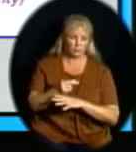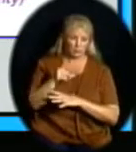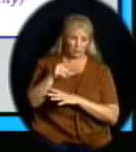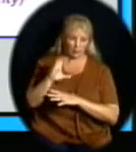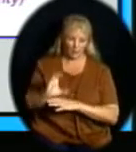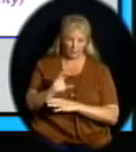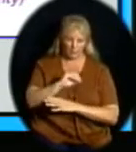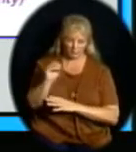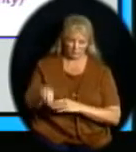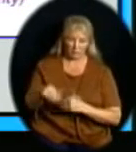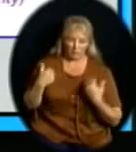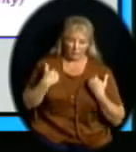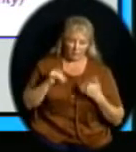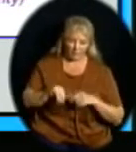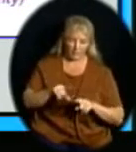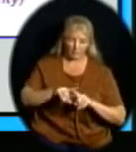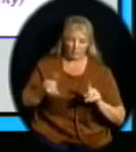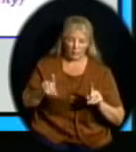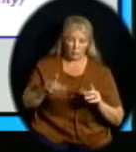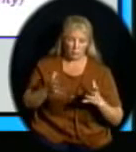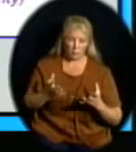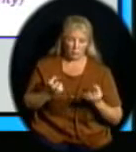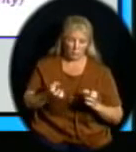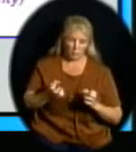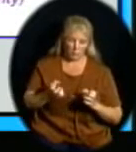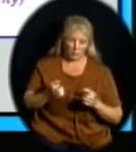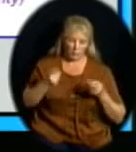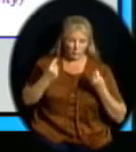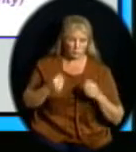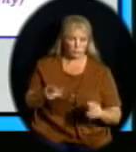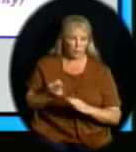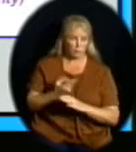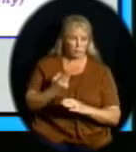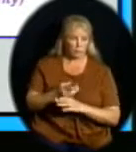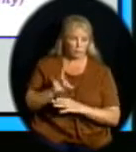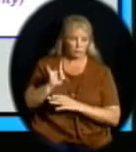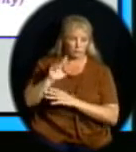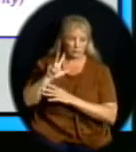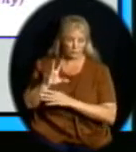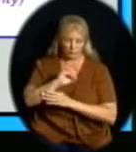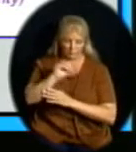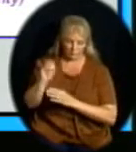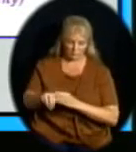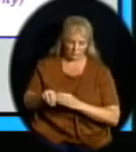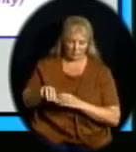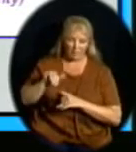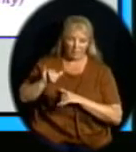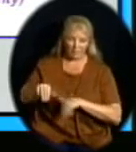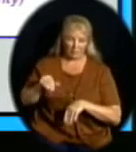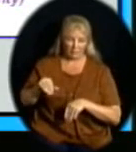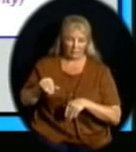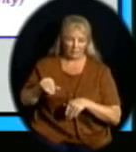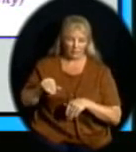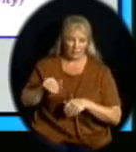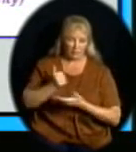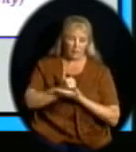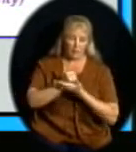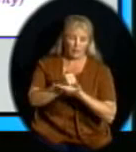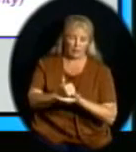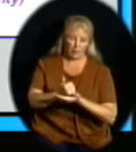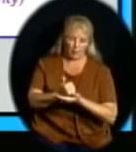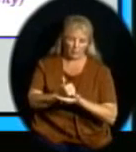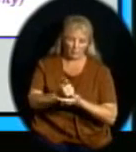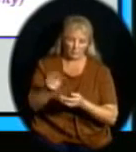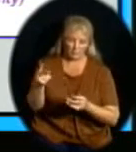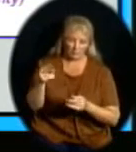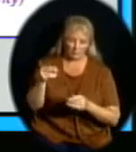board's direction, we have decided to look at 83%. That has helped impact the mill levy, which we'll talk about in a few minutes. But